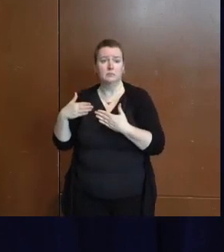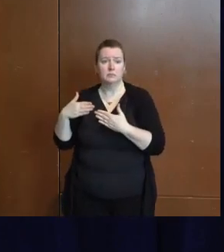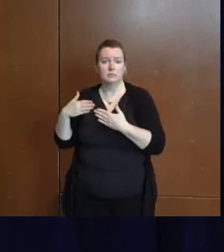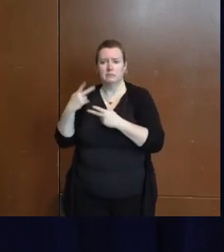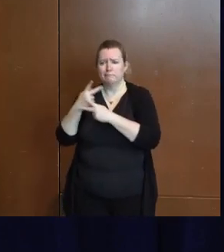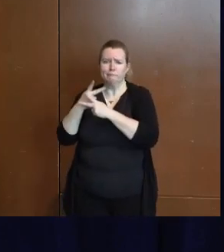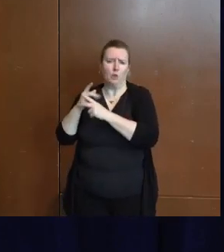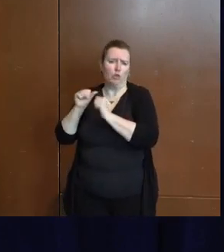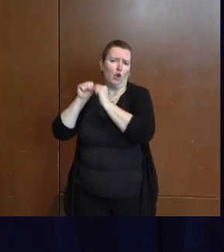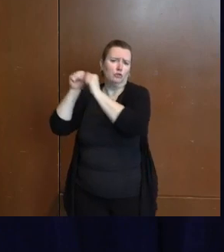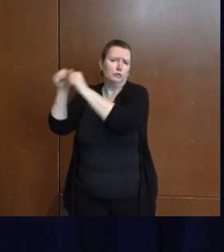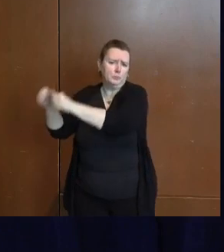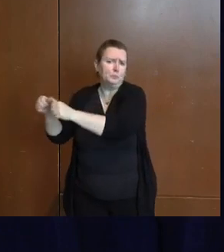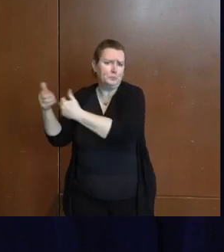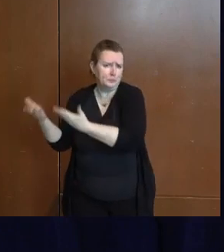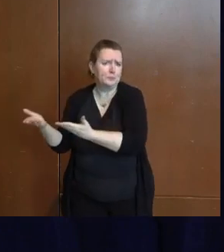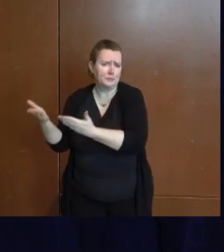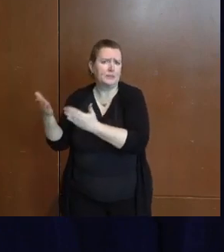jails.